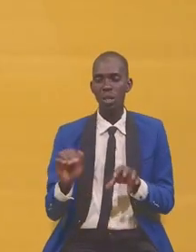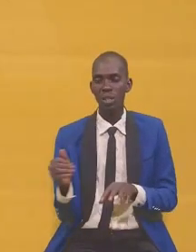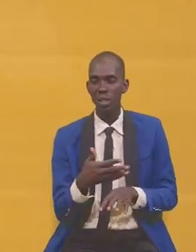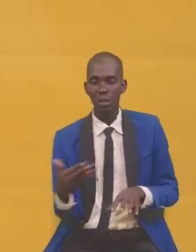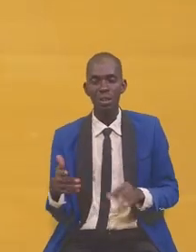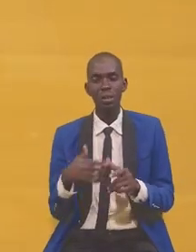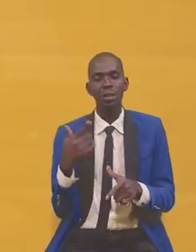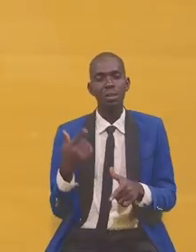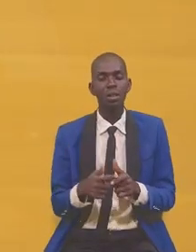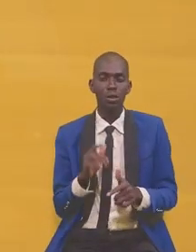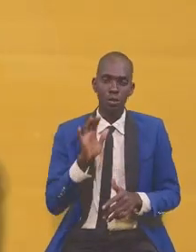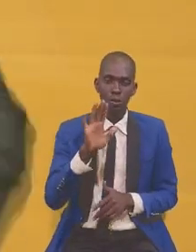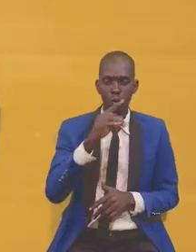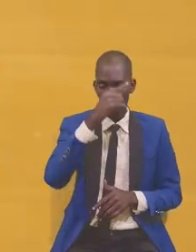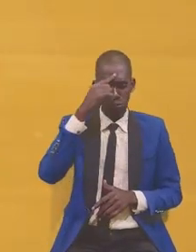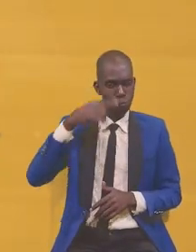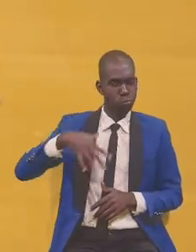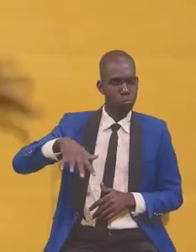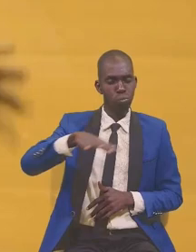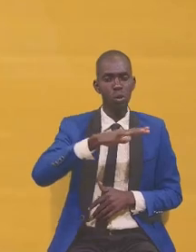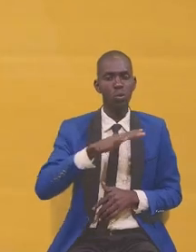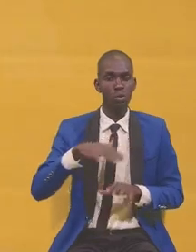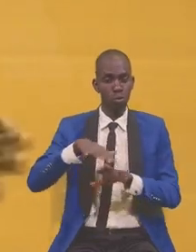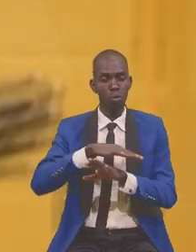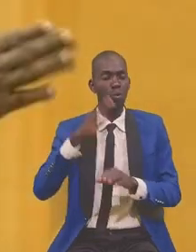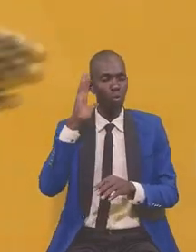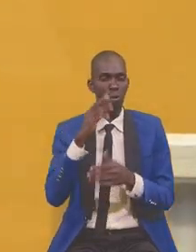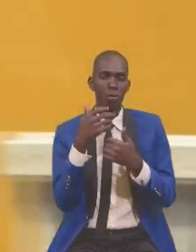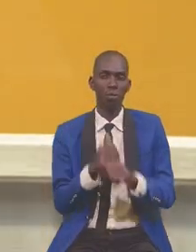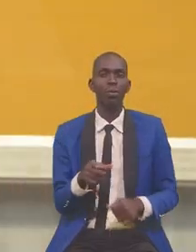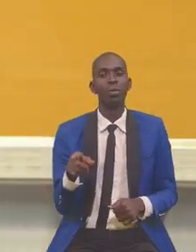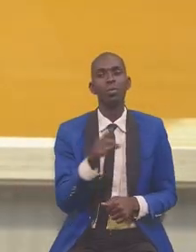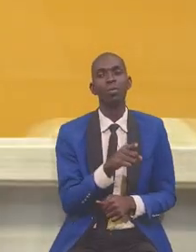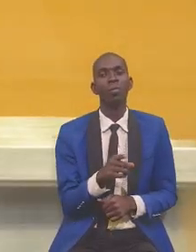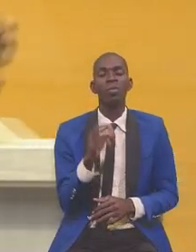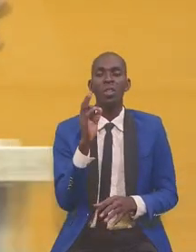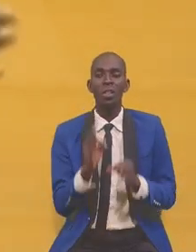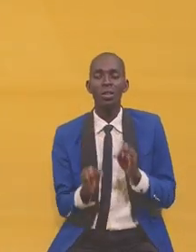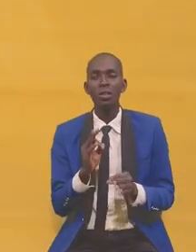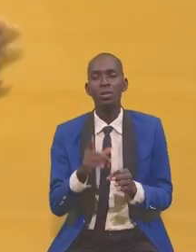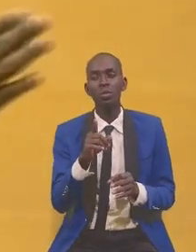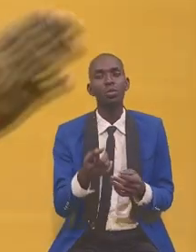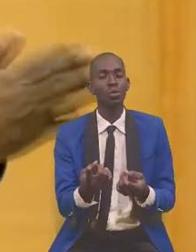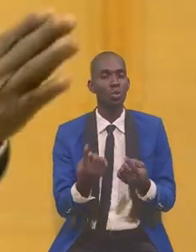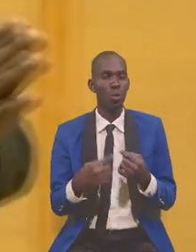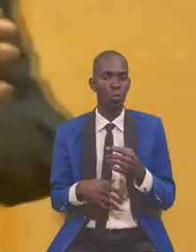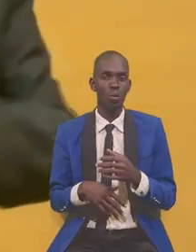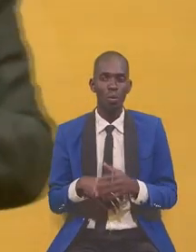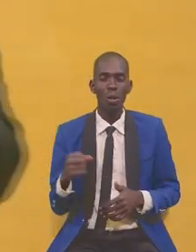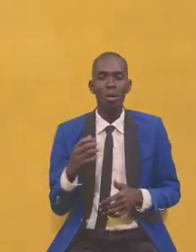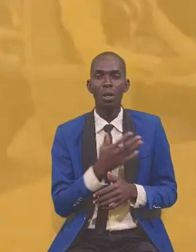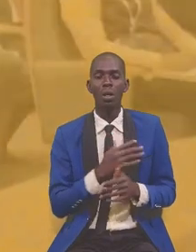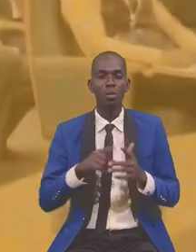of the room, when you come out of the closet, and you come and you're walking in the way that the Lord